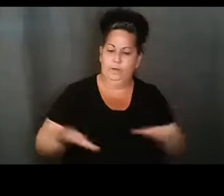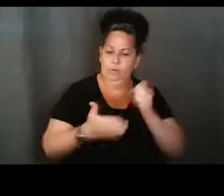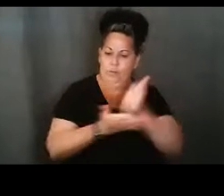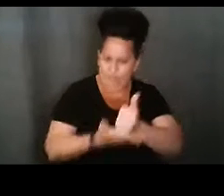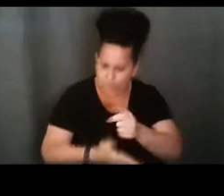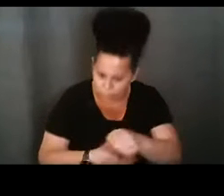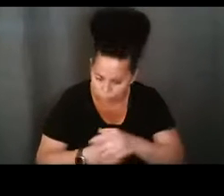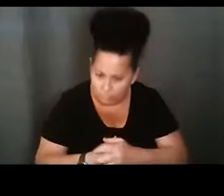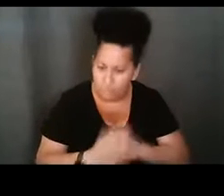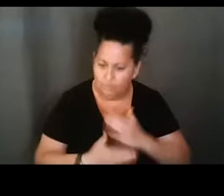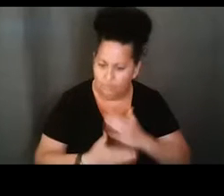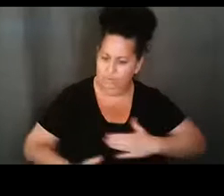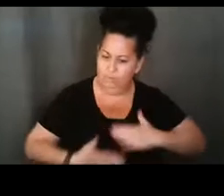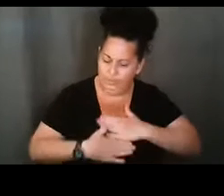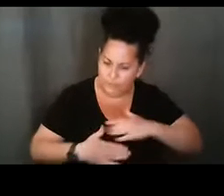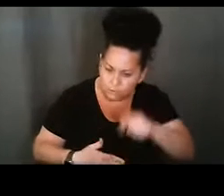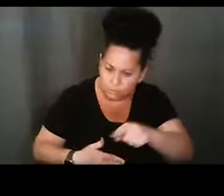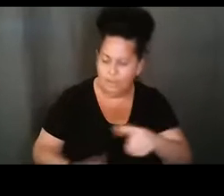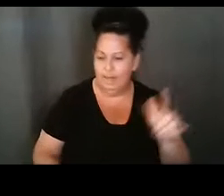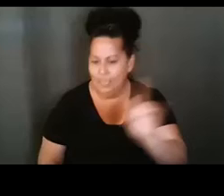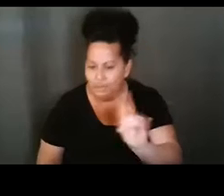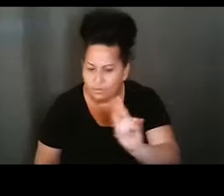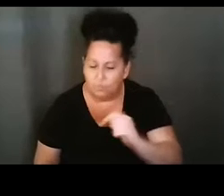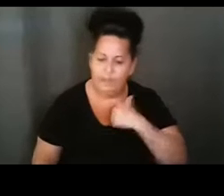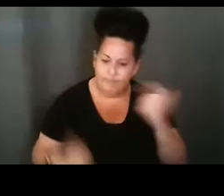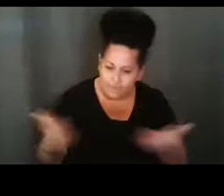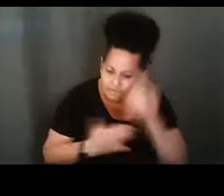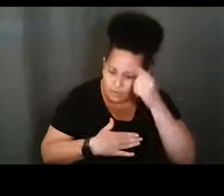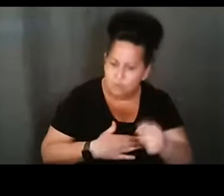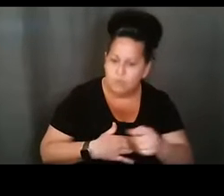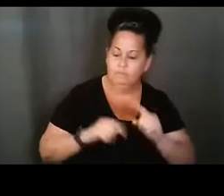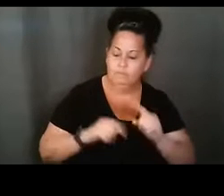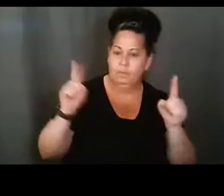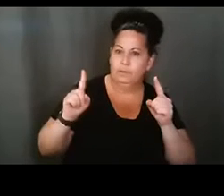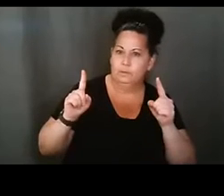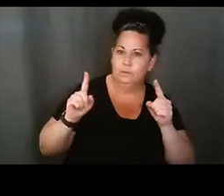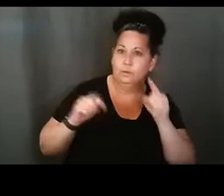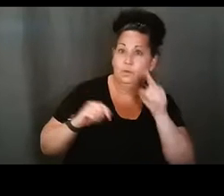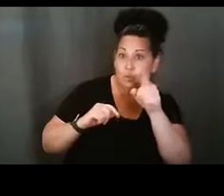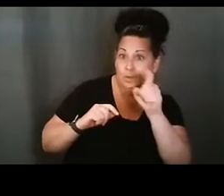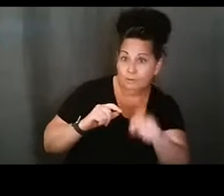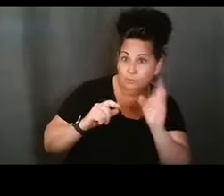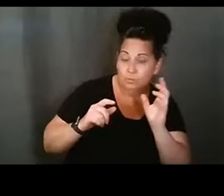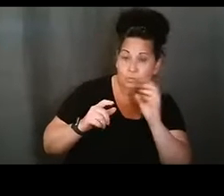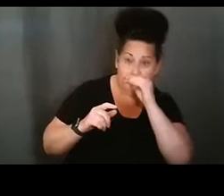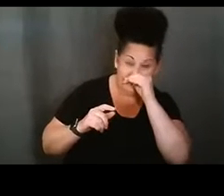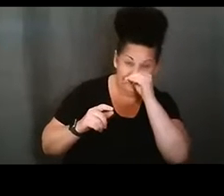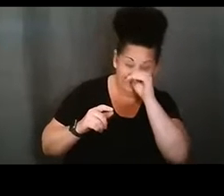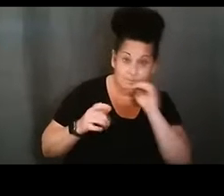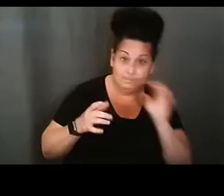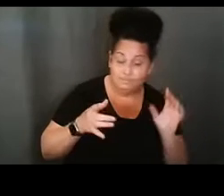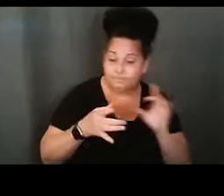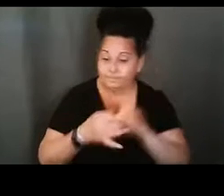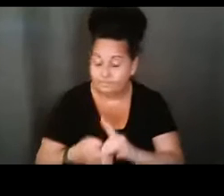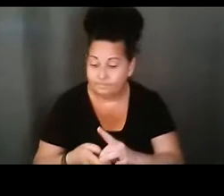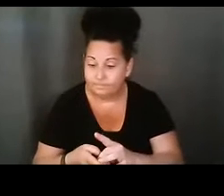I appreciate you. I love you. I'm here for you. But we have to get reconnected and refocused. Ask them, what